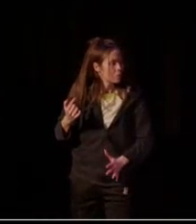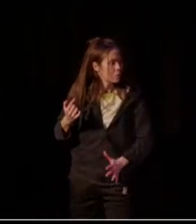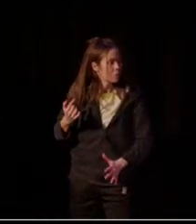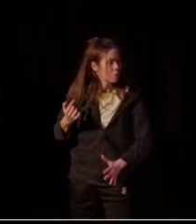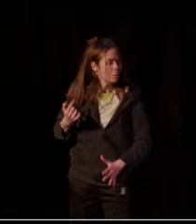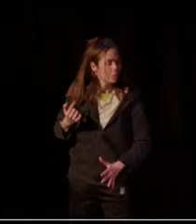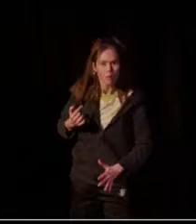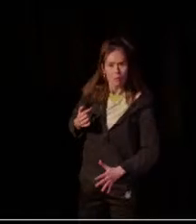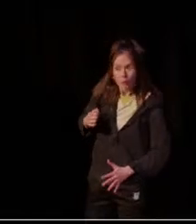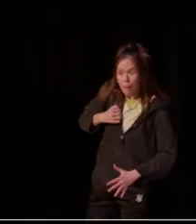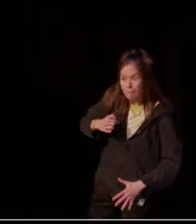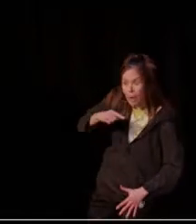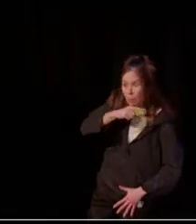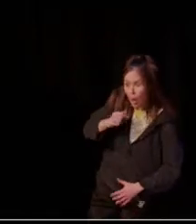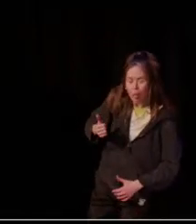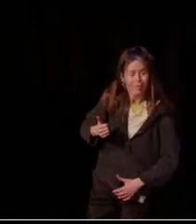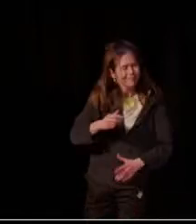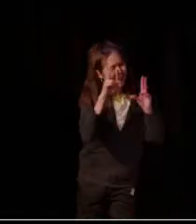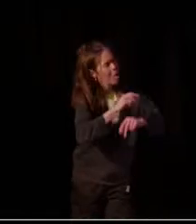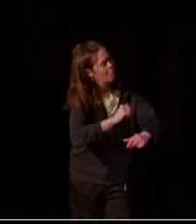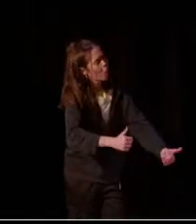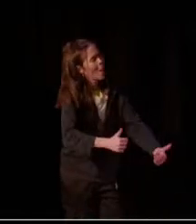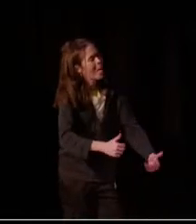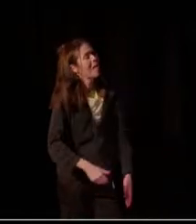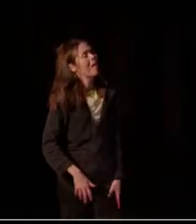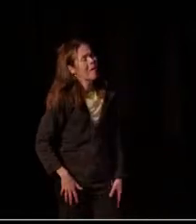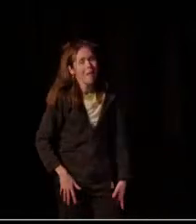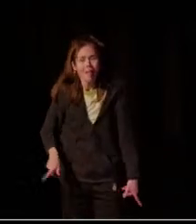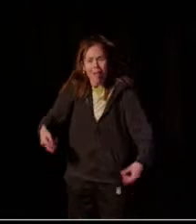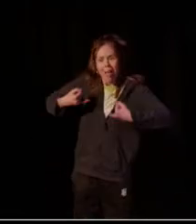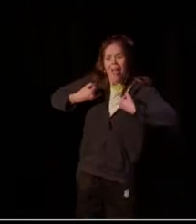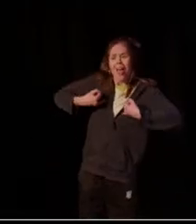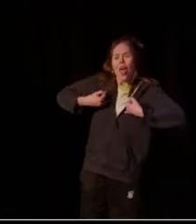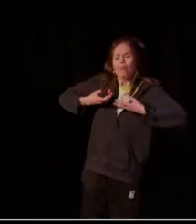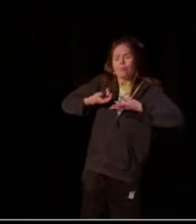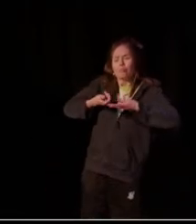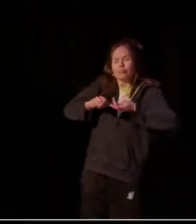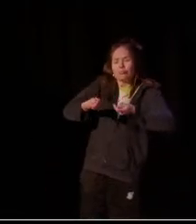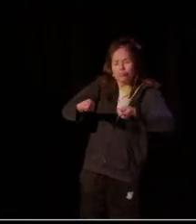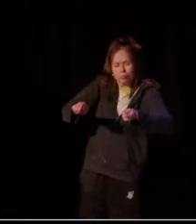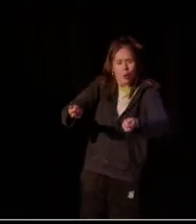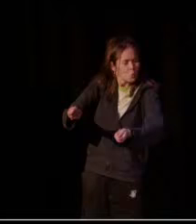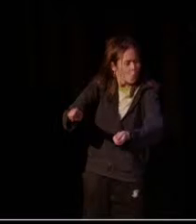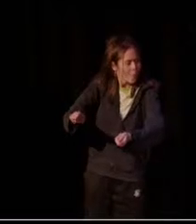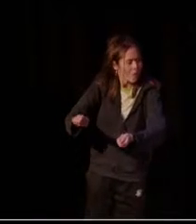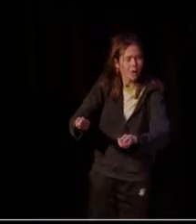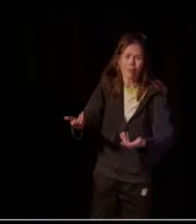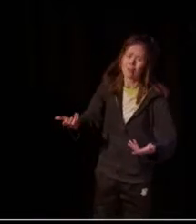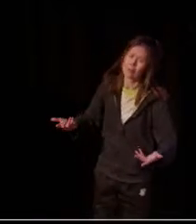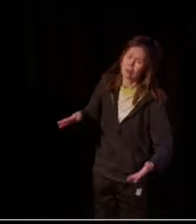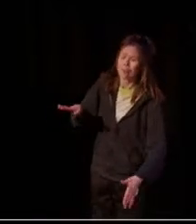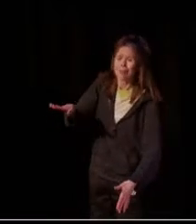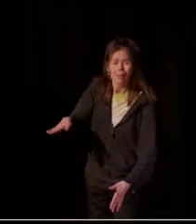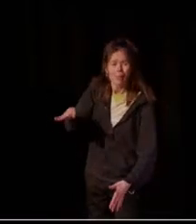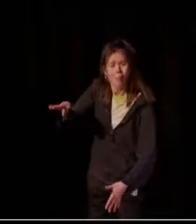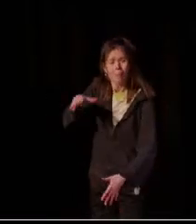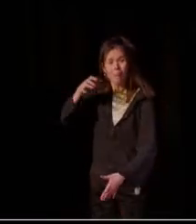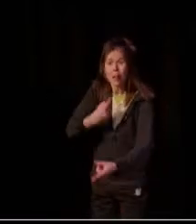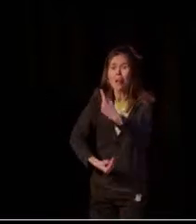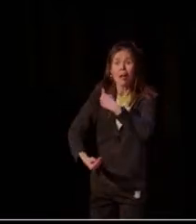How does Mamilius? He slept well tonight. It's hoped his sickness will discharge. His strength collapsed at the detection of his